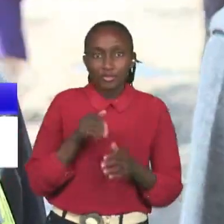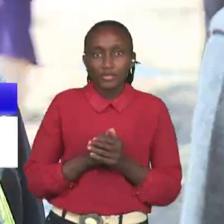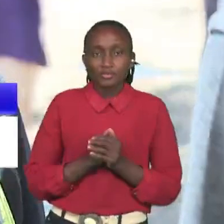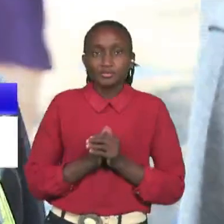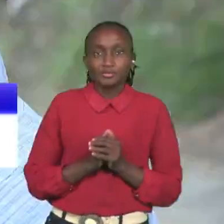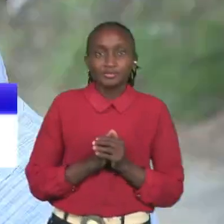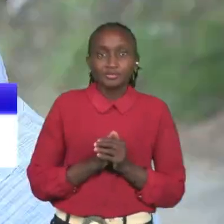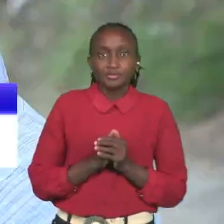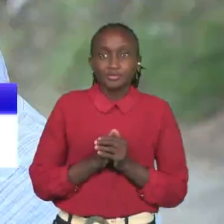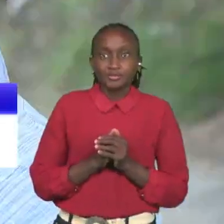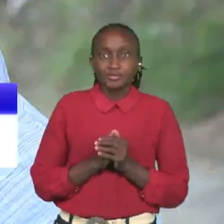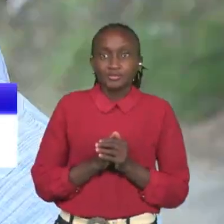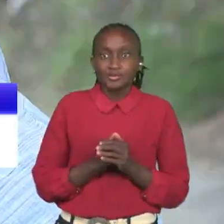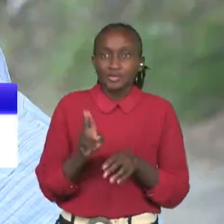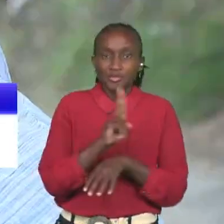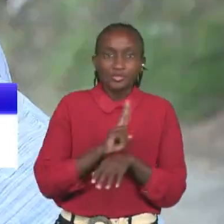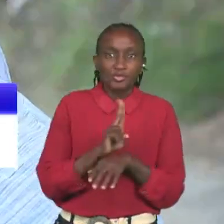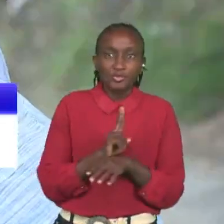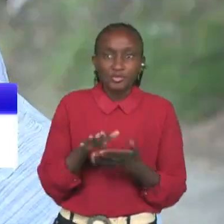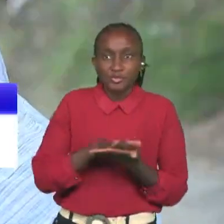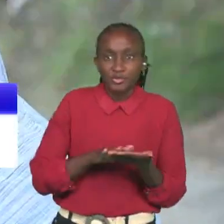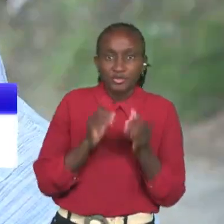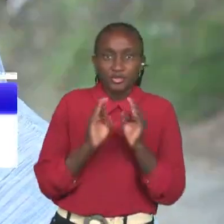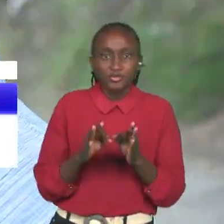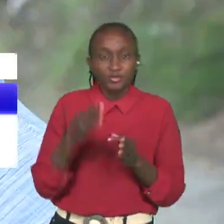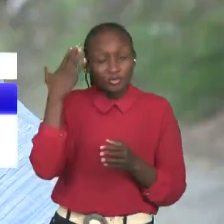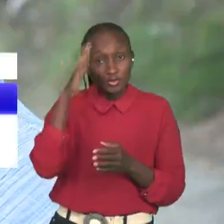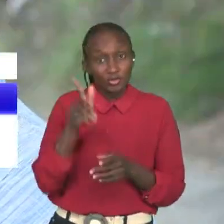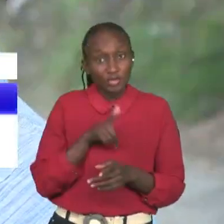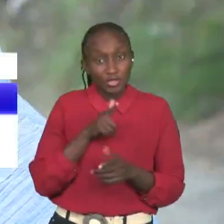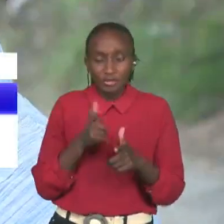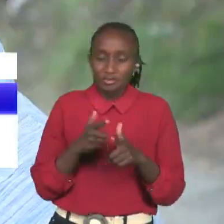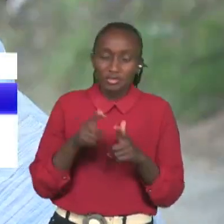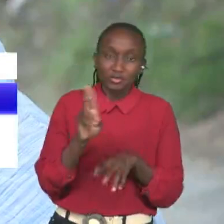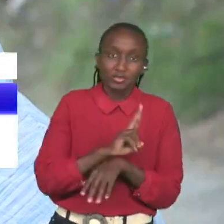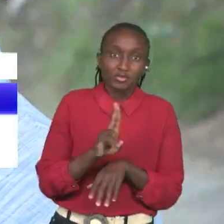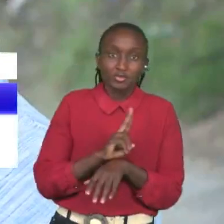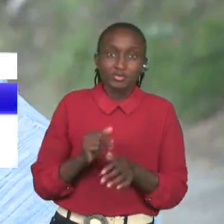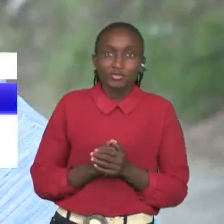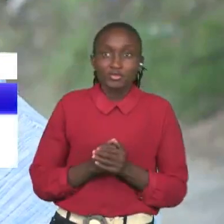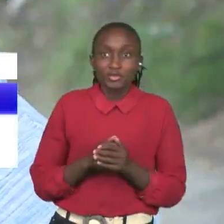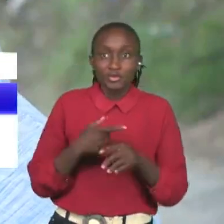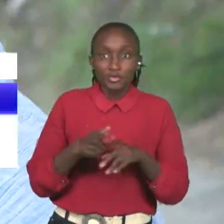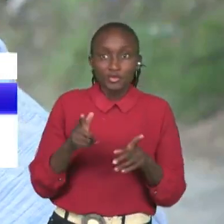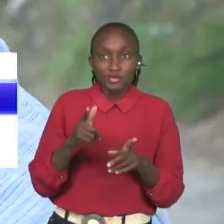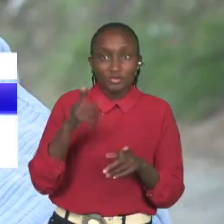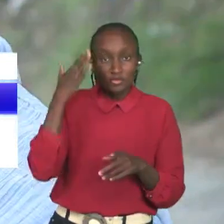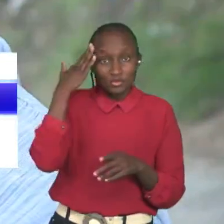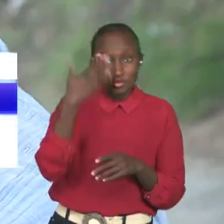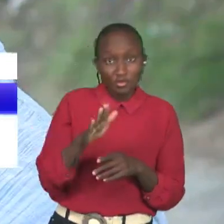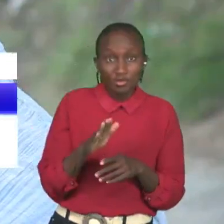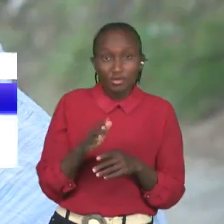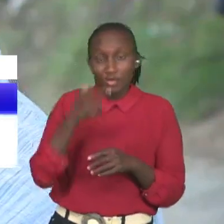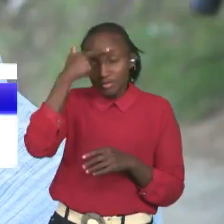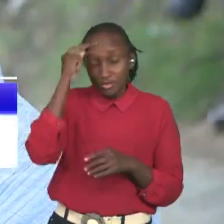amemwadvise. Unatumia tu, like basically kama ujui dem, unatumia. Juwezi juu, unasikia kuna mademu wanaenda